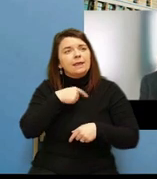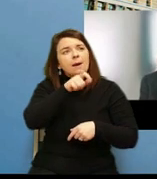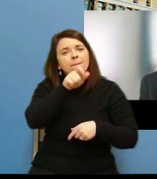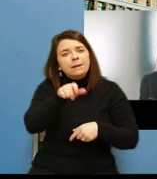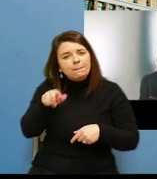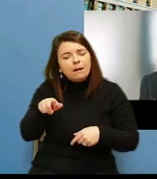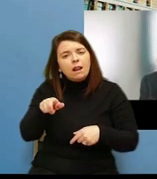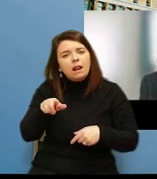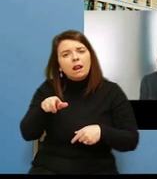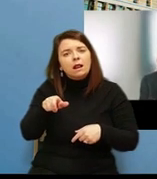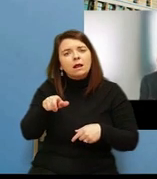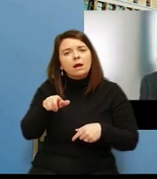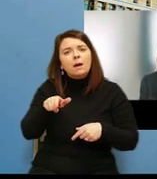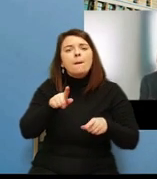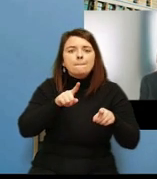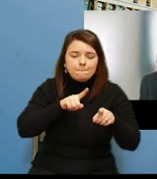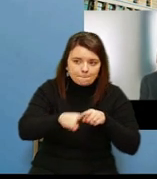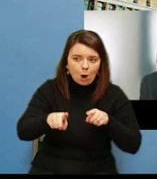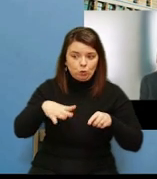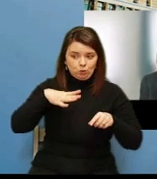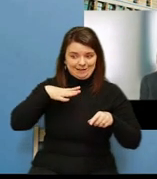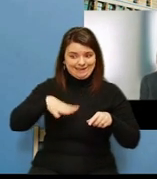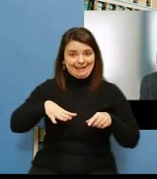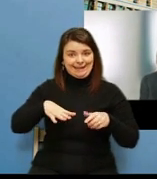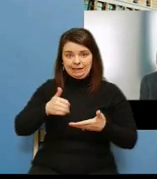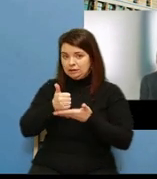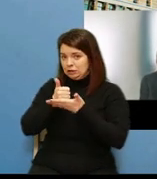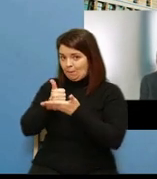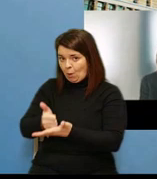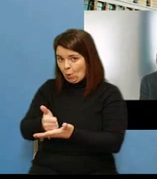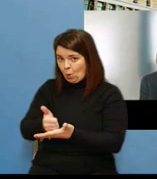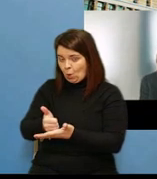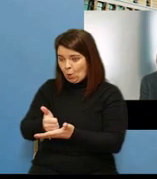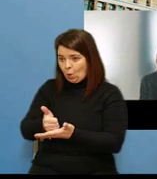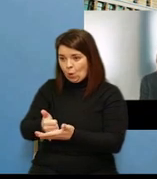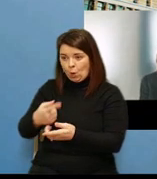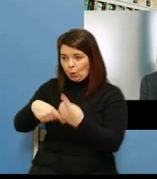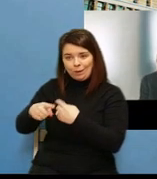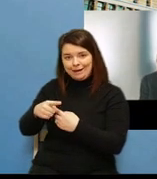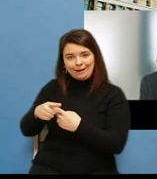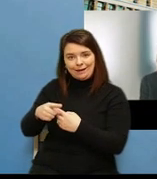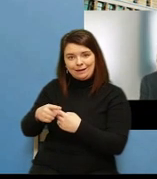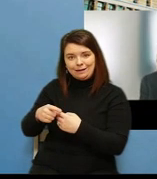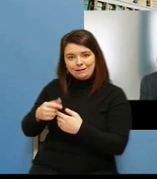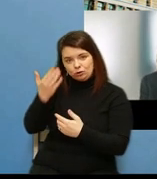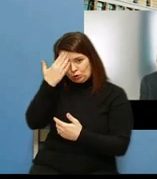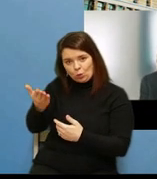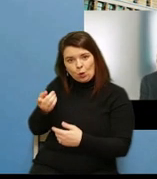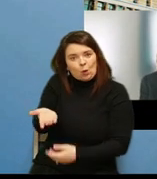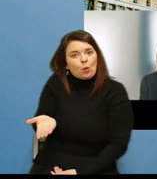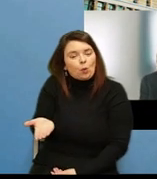most concerning thing for me is the fact that the people who probably most need our support are the ones we